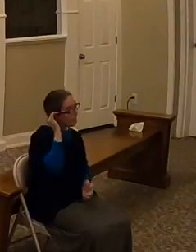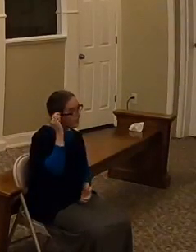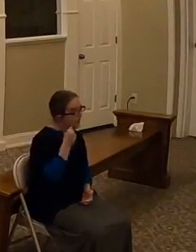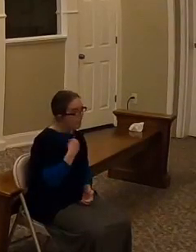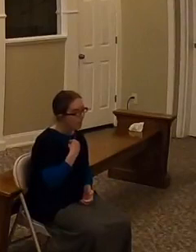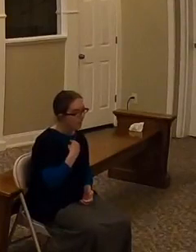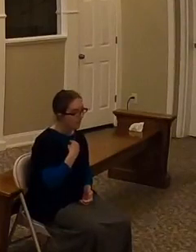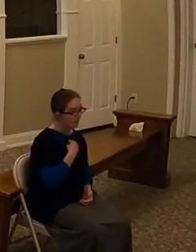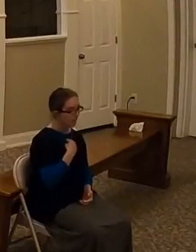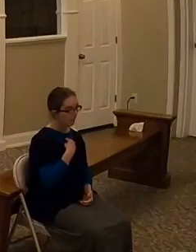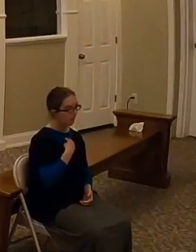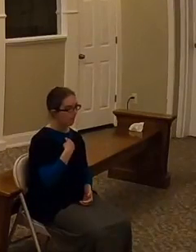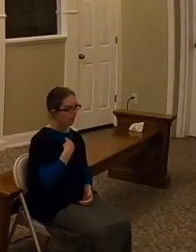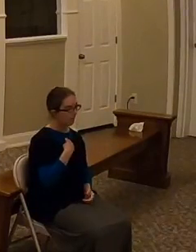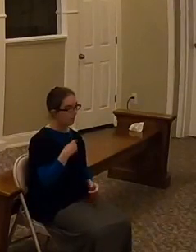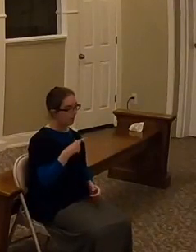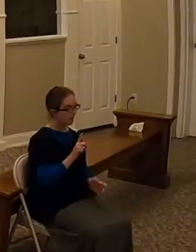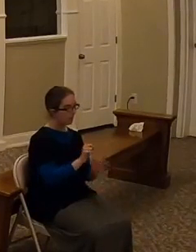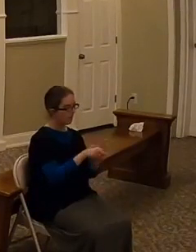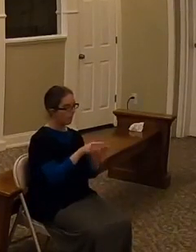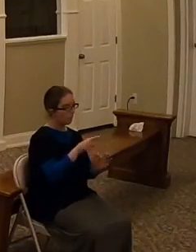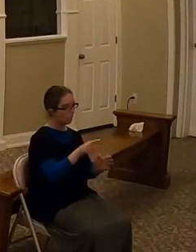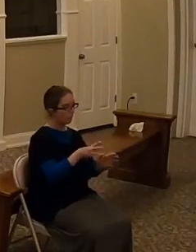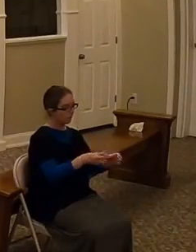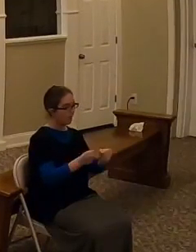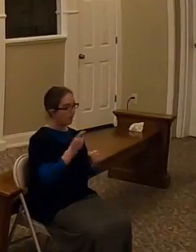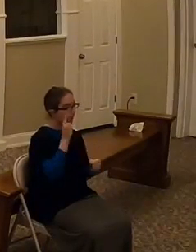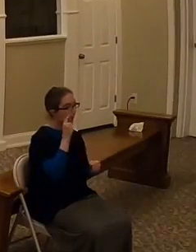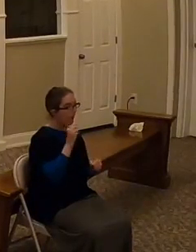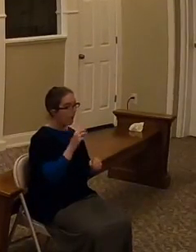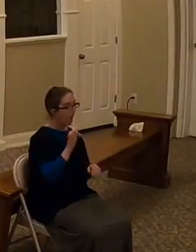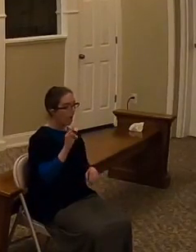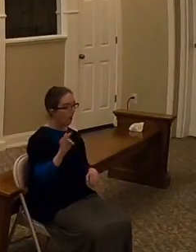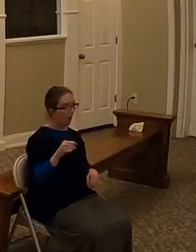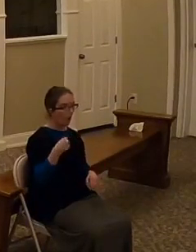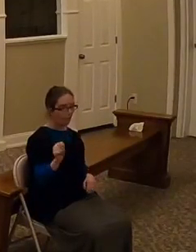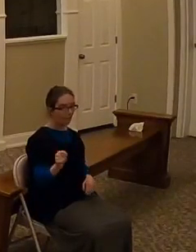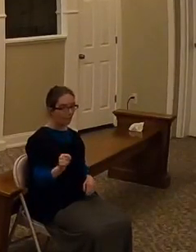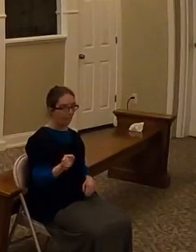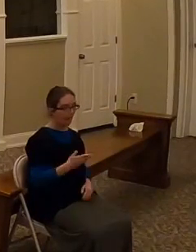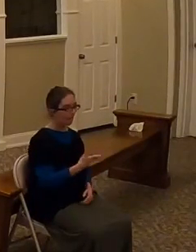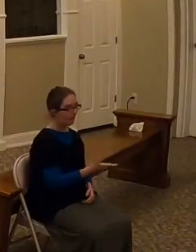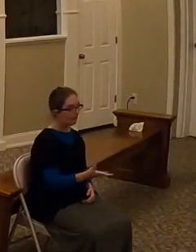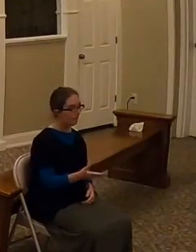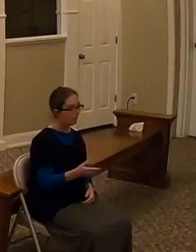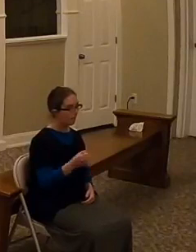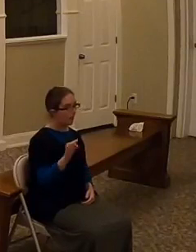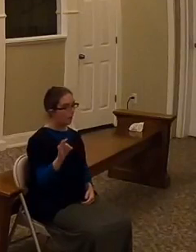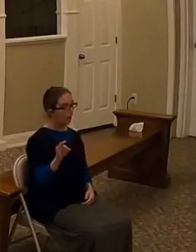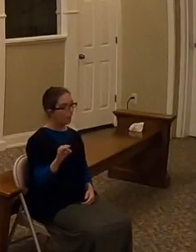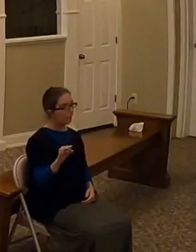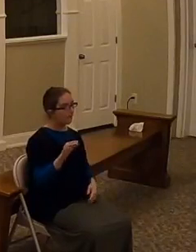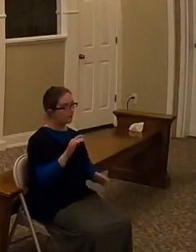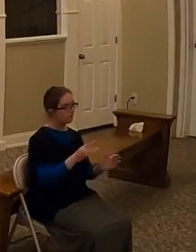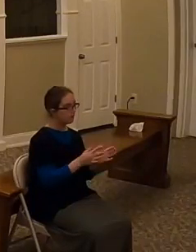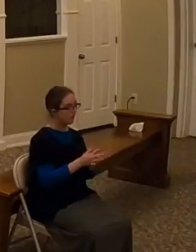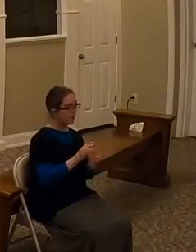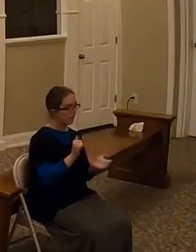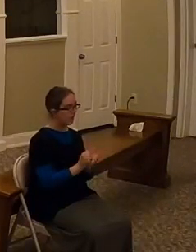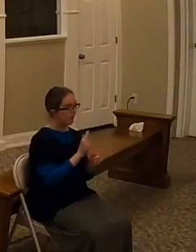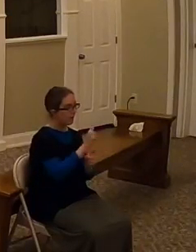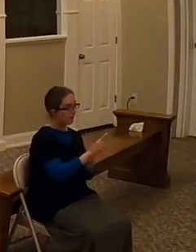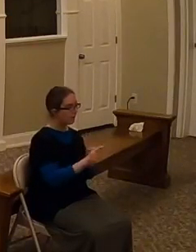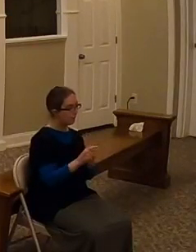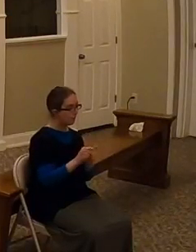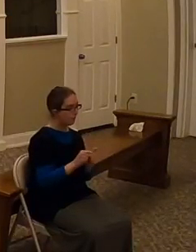saying? Yes. But the moment you take your eyes off of the fixed object, off of Jesus, that's when